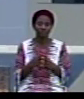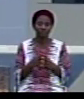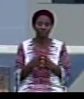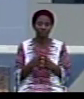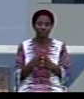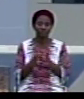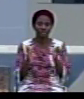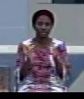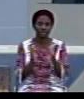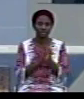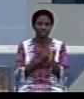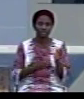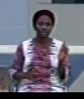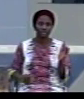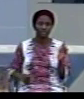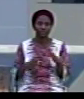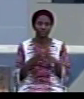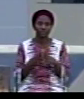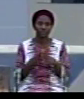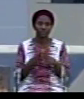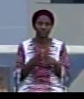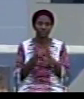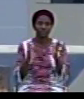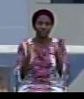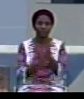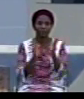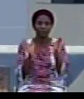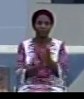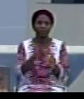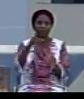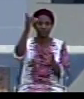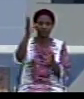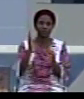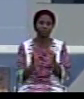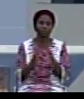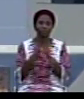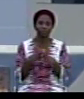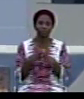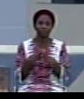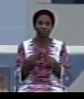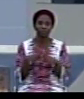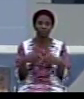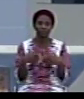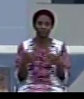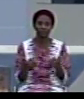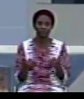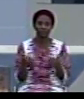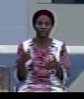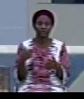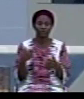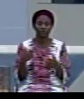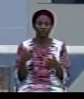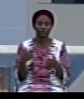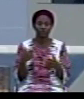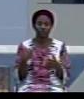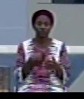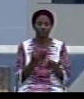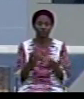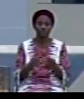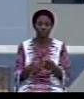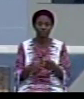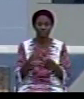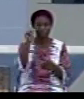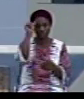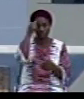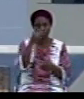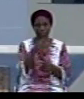Praise the Lord. To the state overseer. Praise the Lord. Now we want to remind